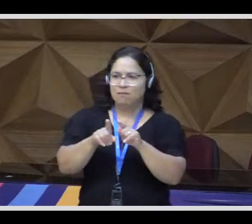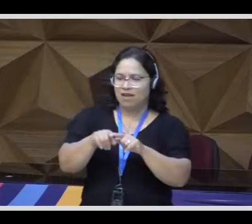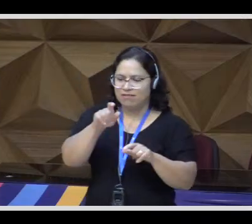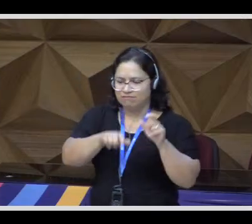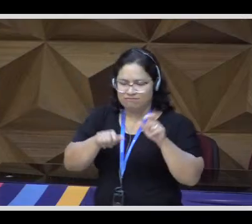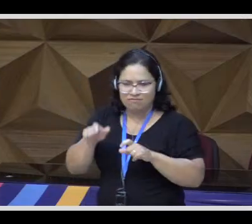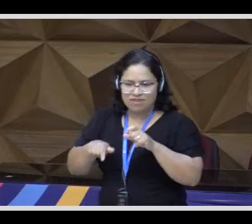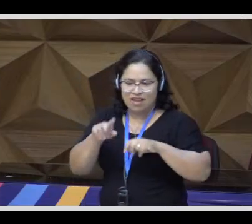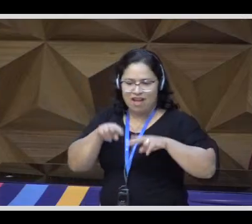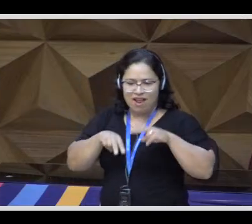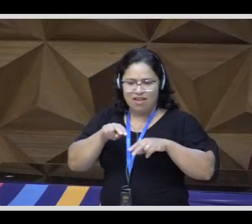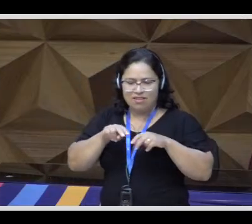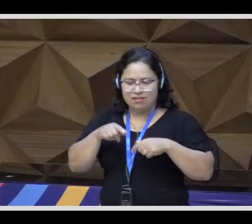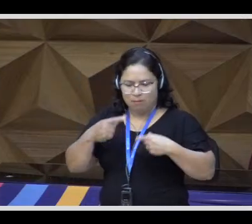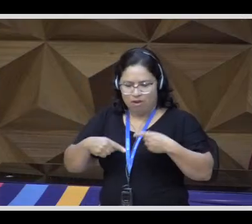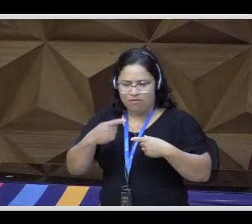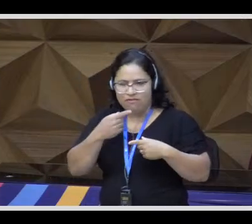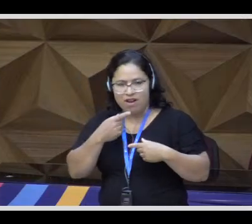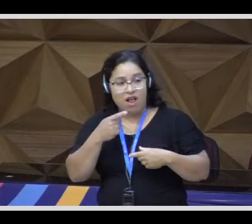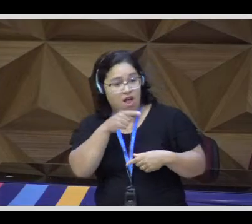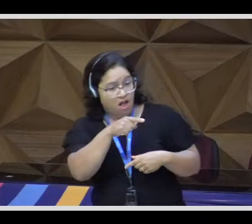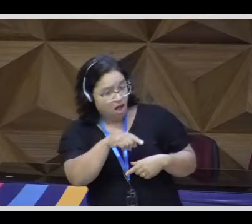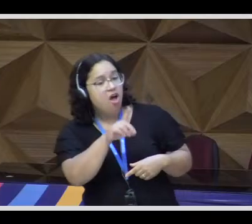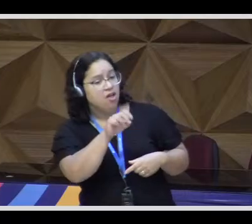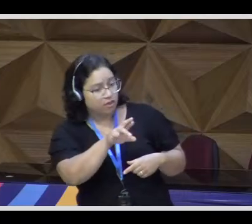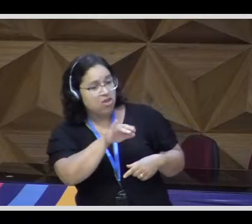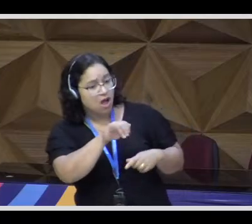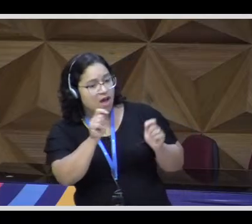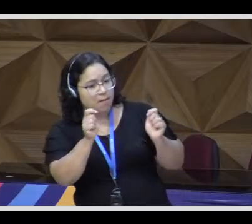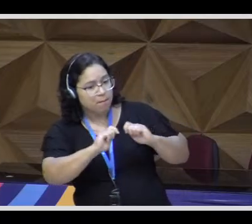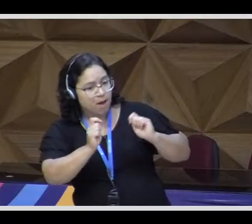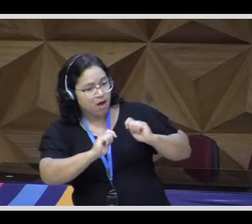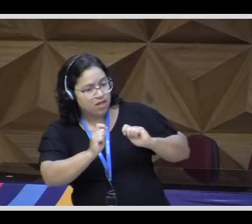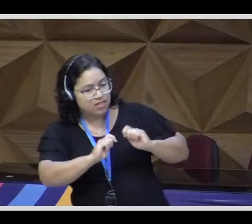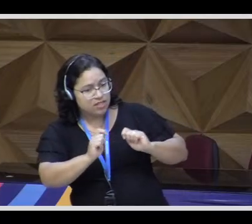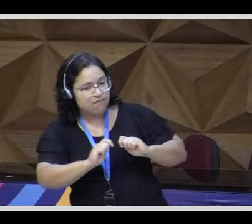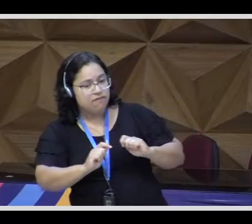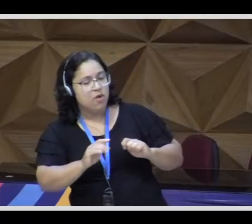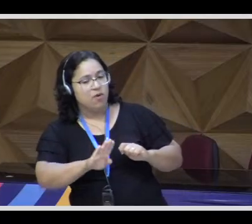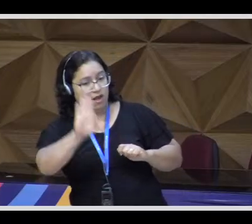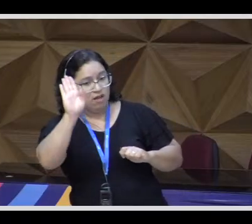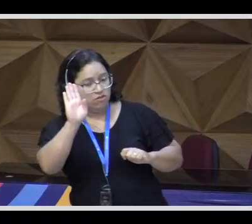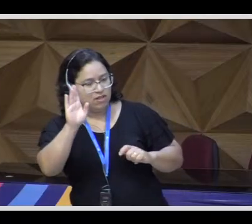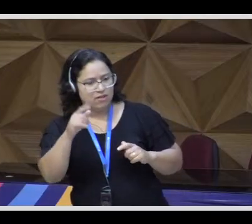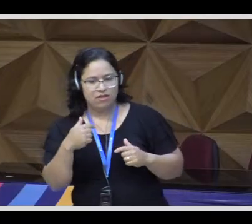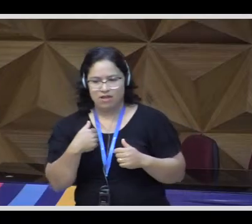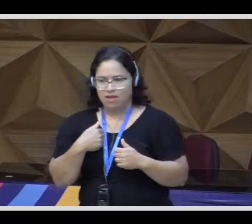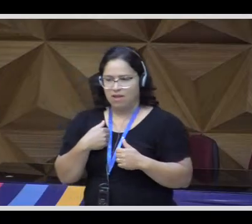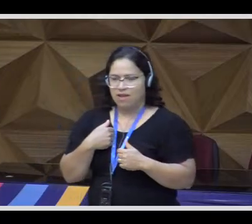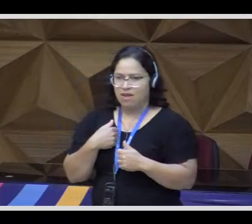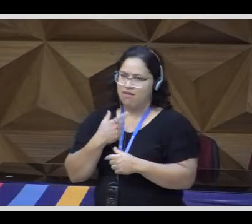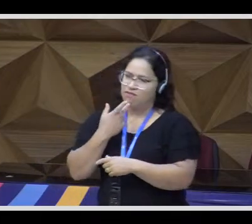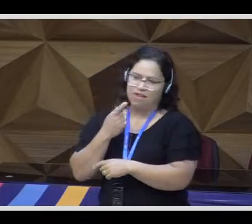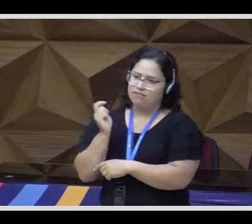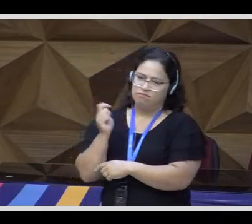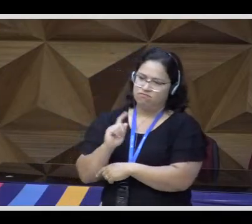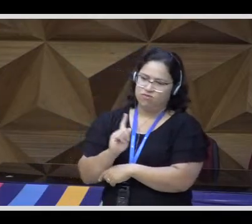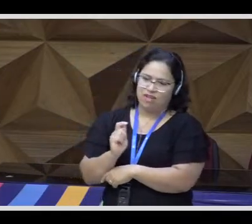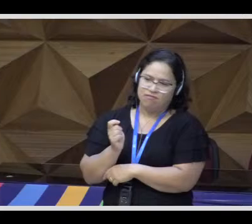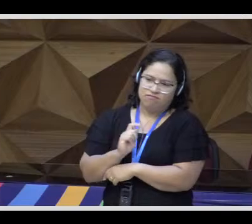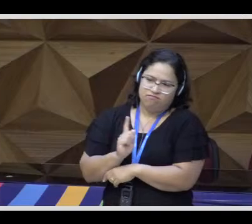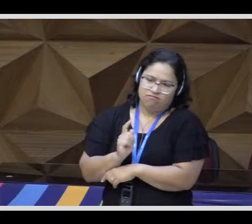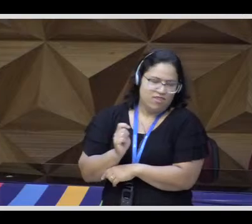look, Doria could be president of Brazil. And I was on TV saying, no, look, this